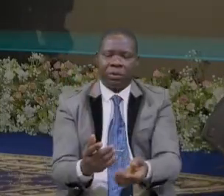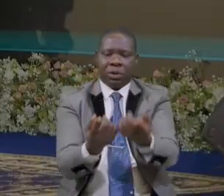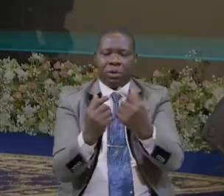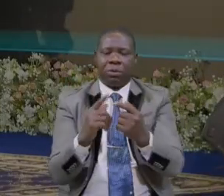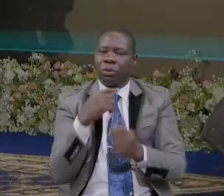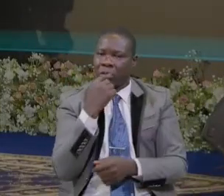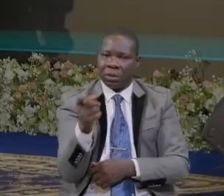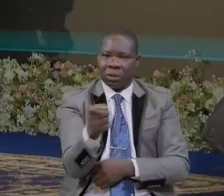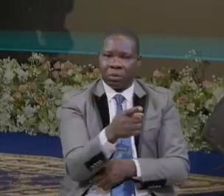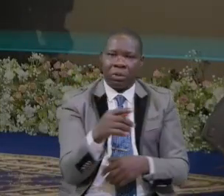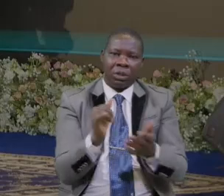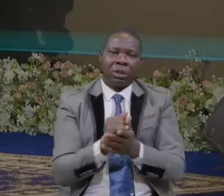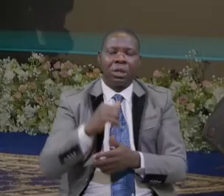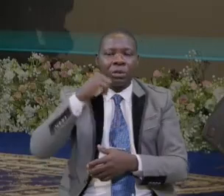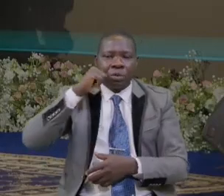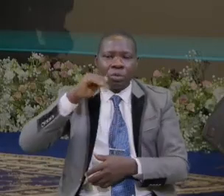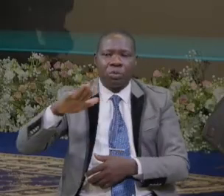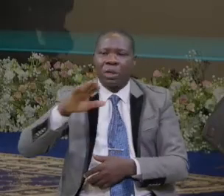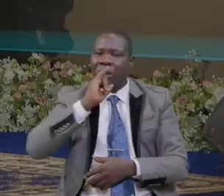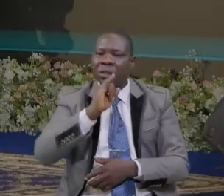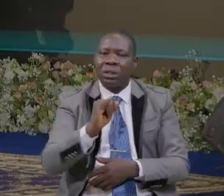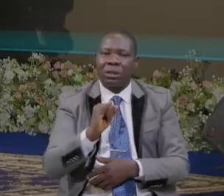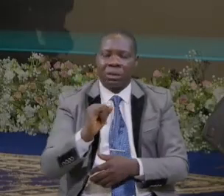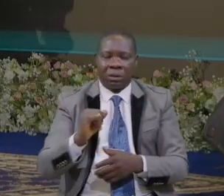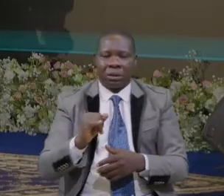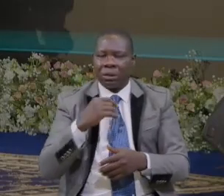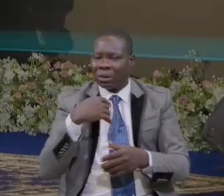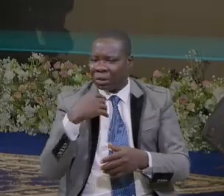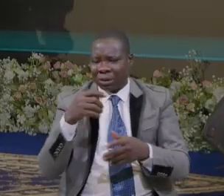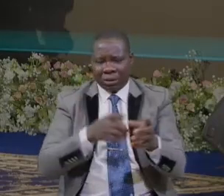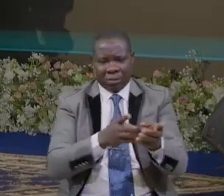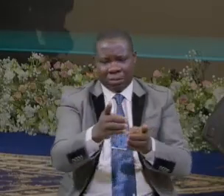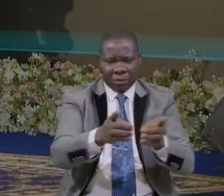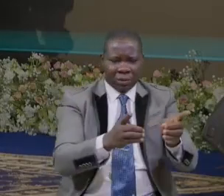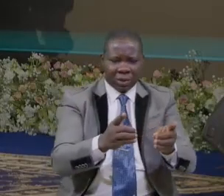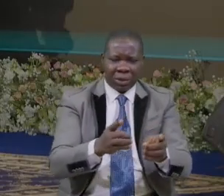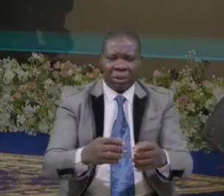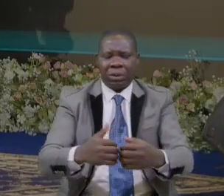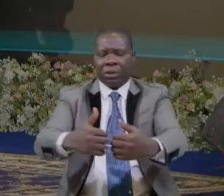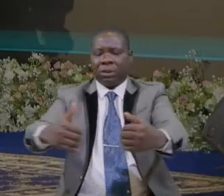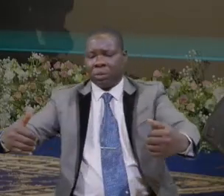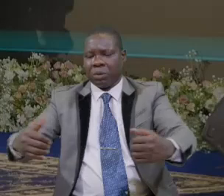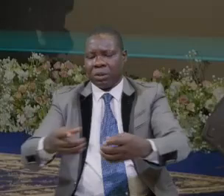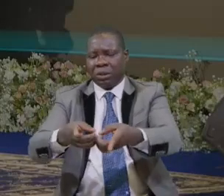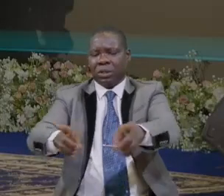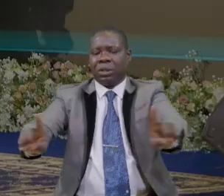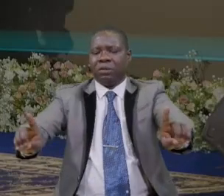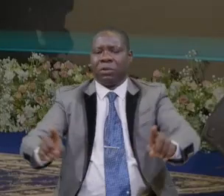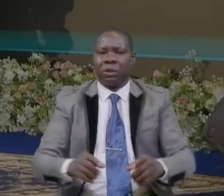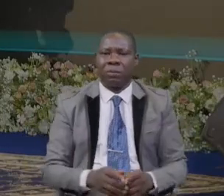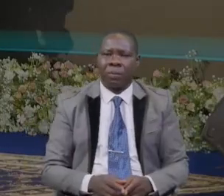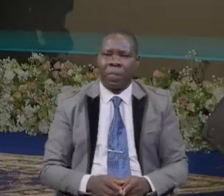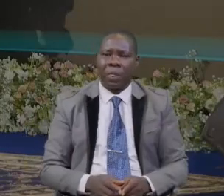woman is, they'll describe what they want to describe, put her away. When God told you what God has